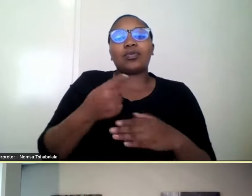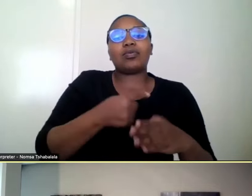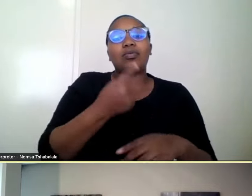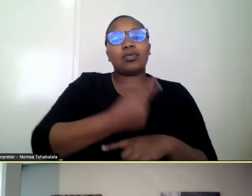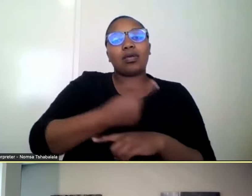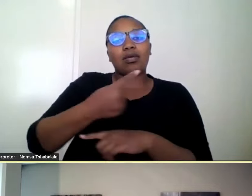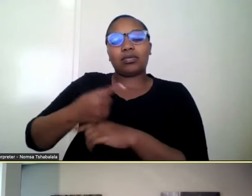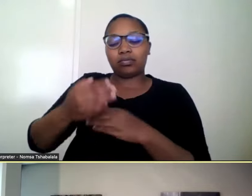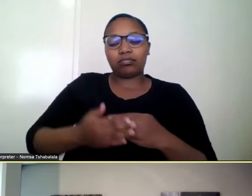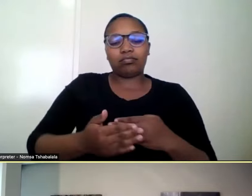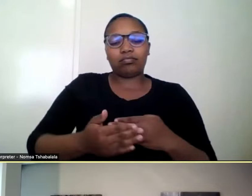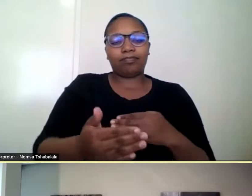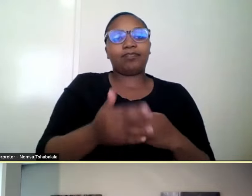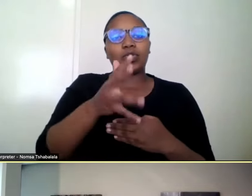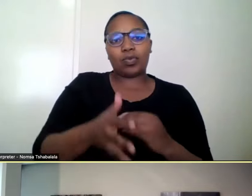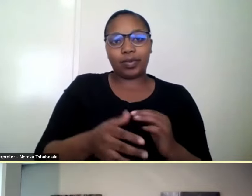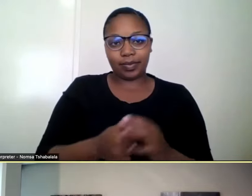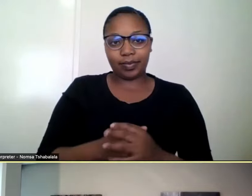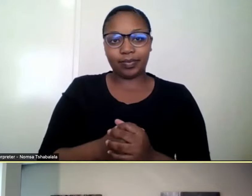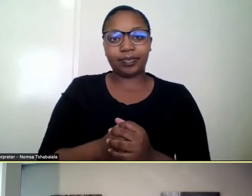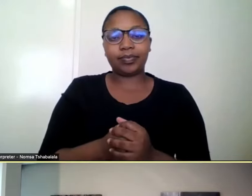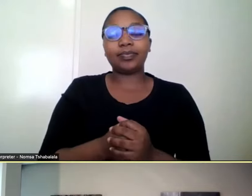working around about that.